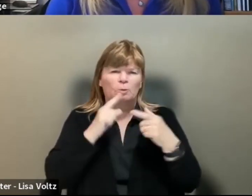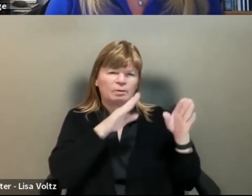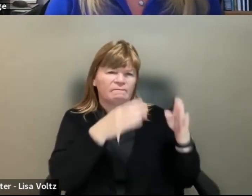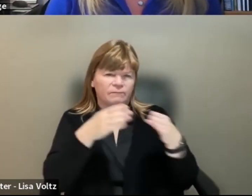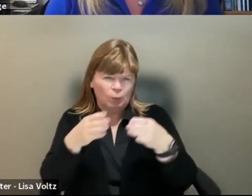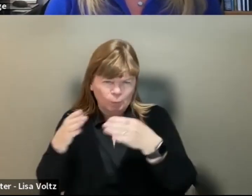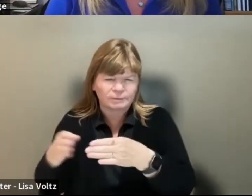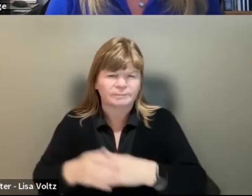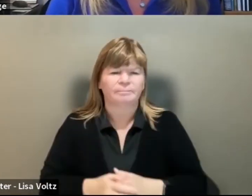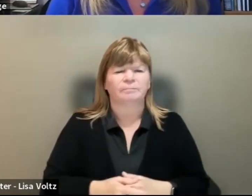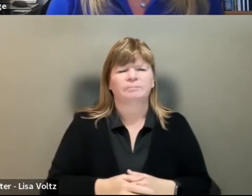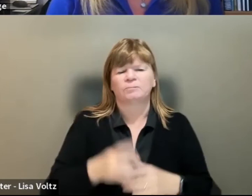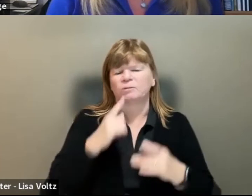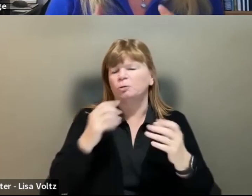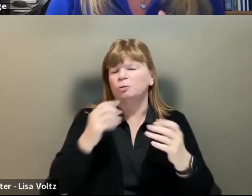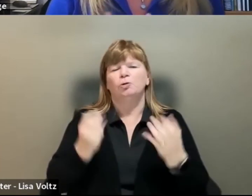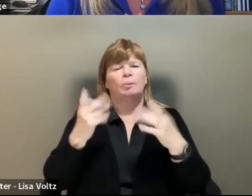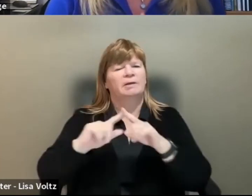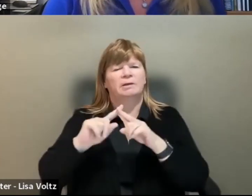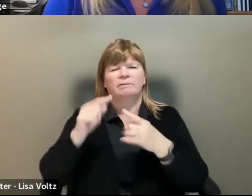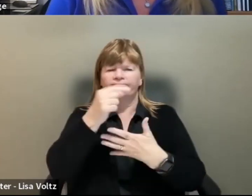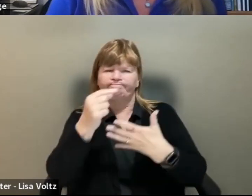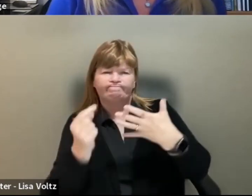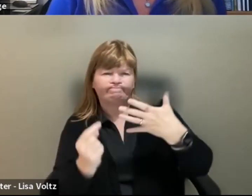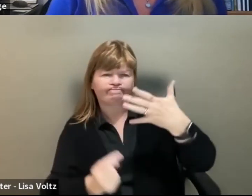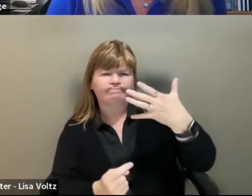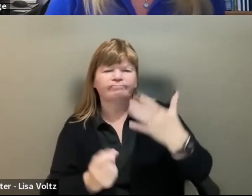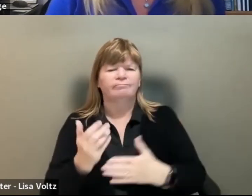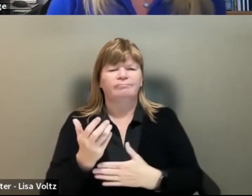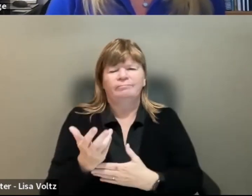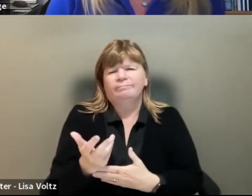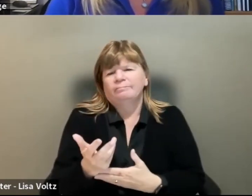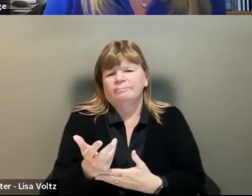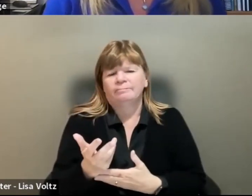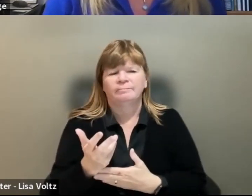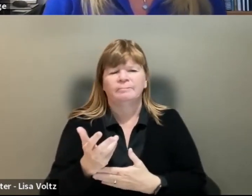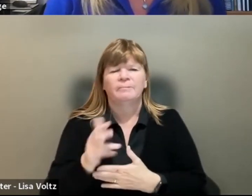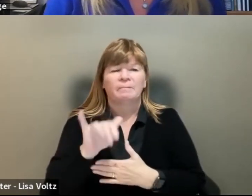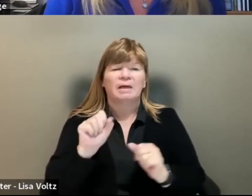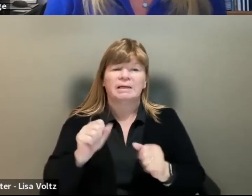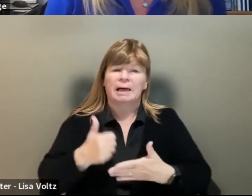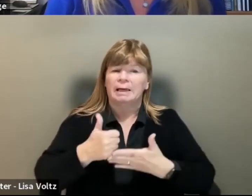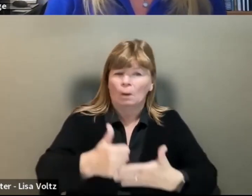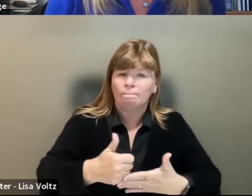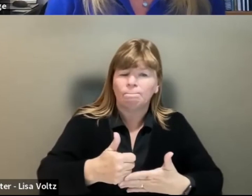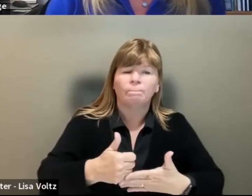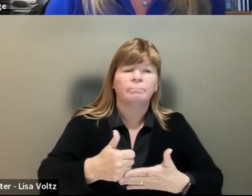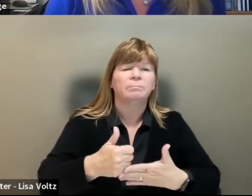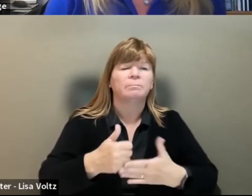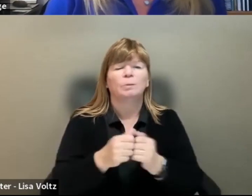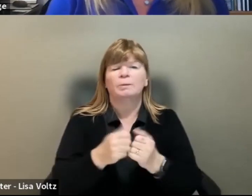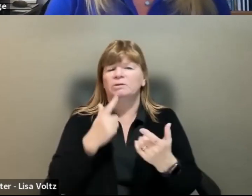them that can help with so many different types of disabilities,